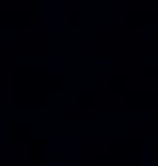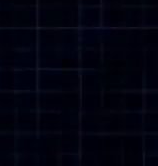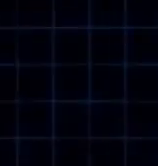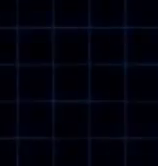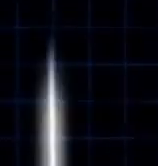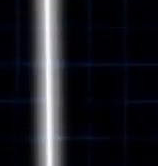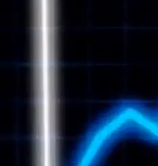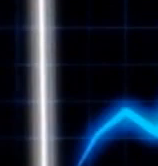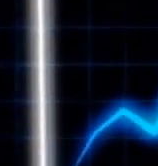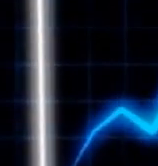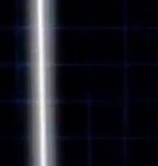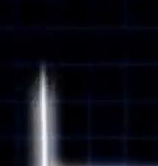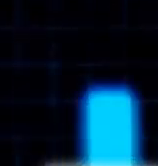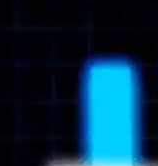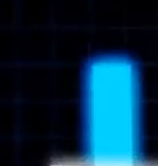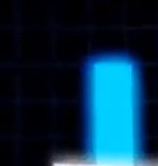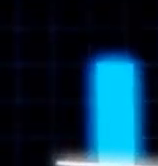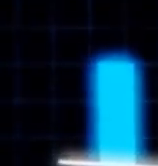ibit.